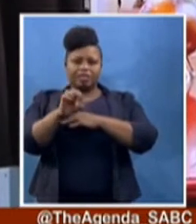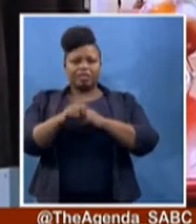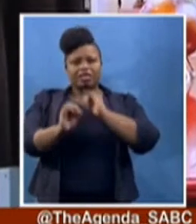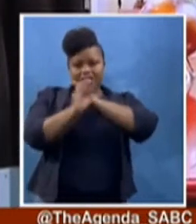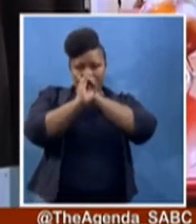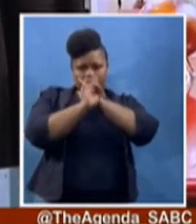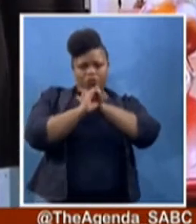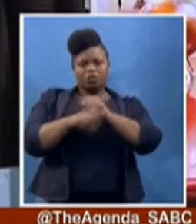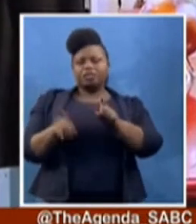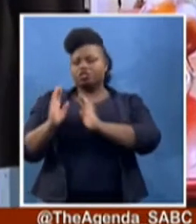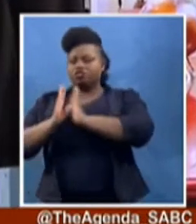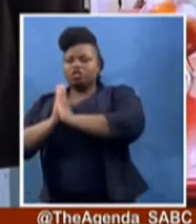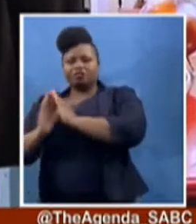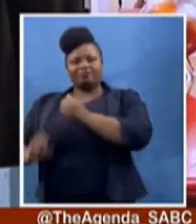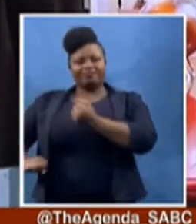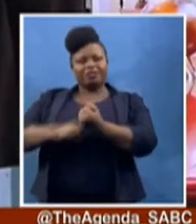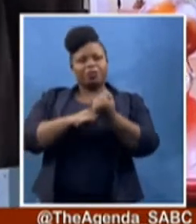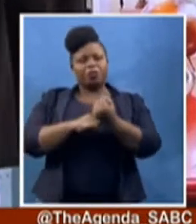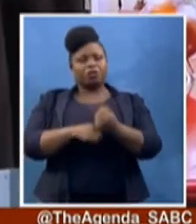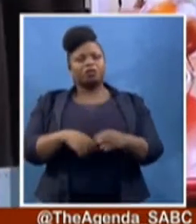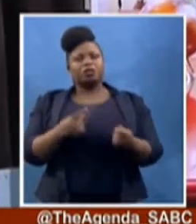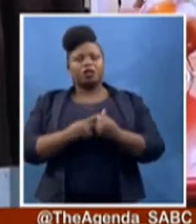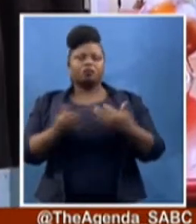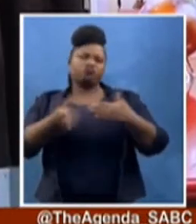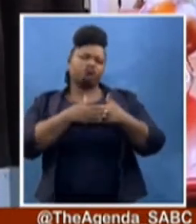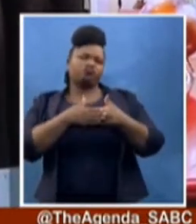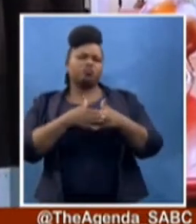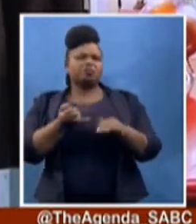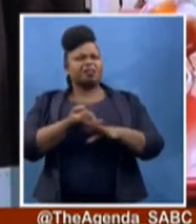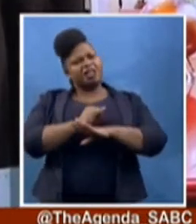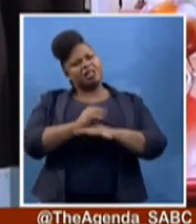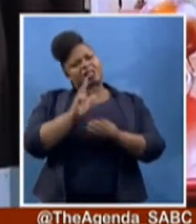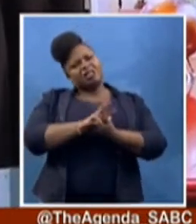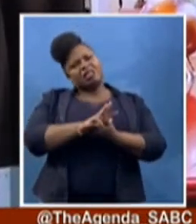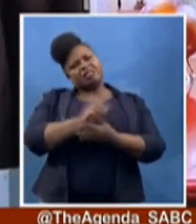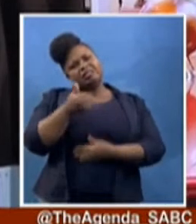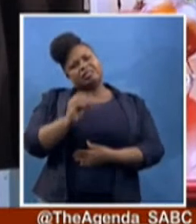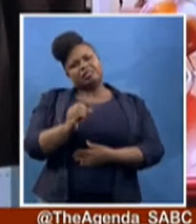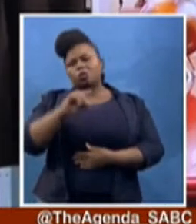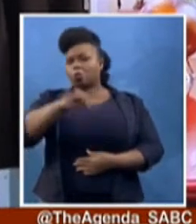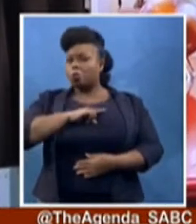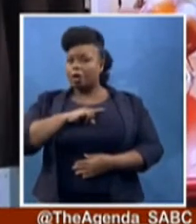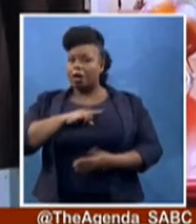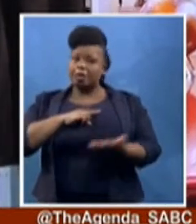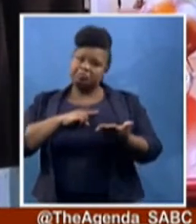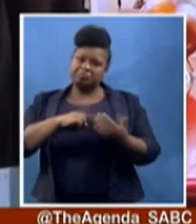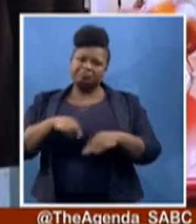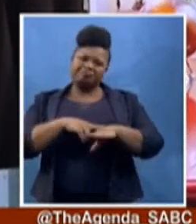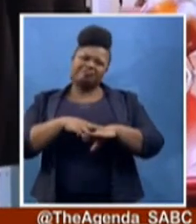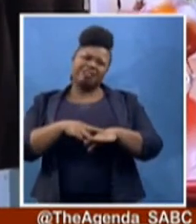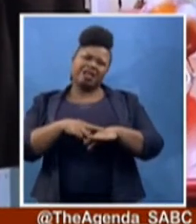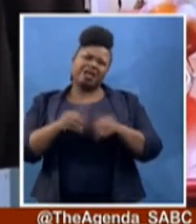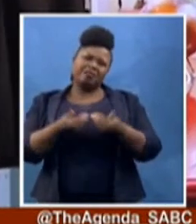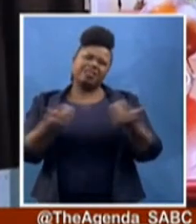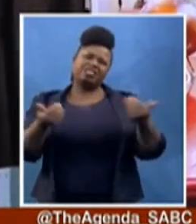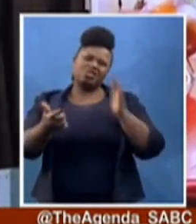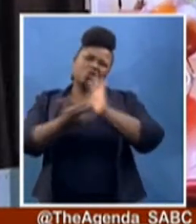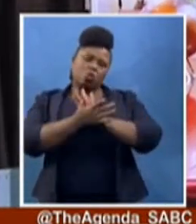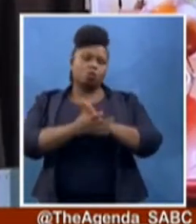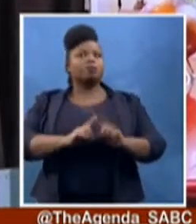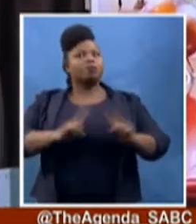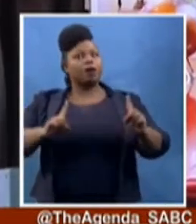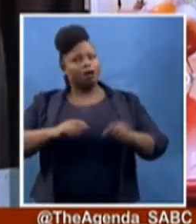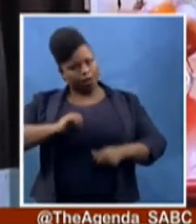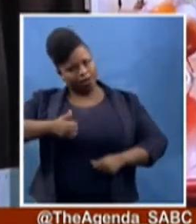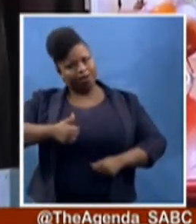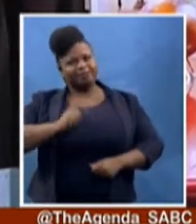early 1960s because of the apartheid laws, but it reopened after those politics were dissembled, and